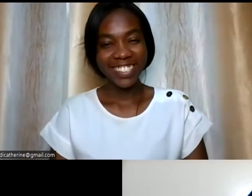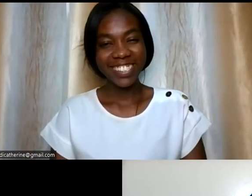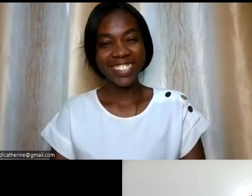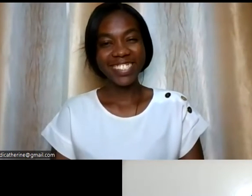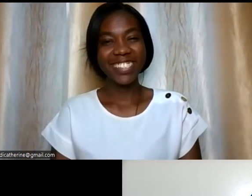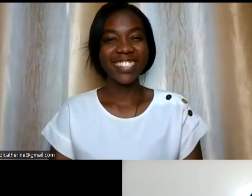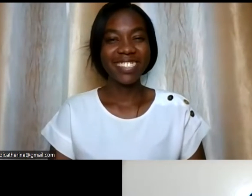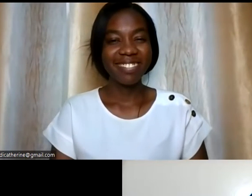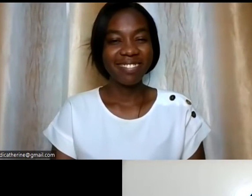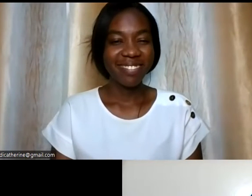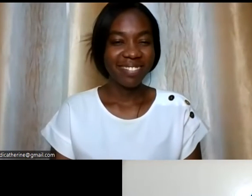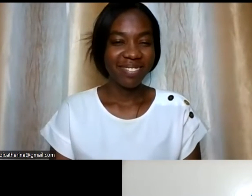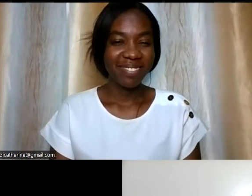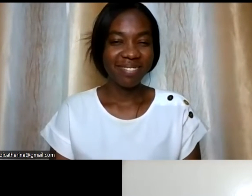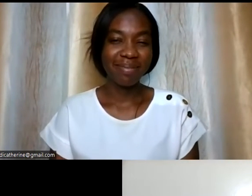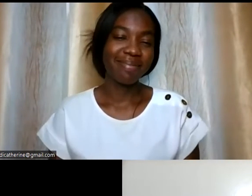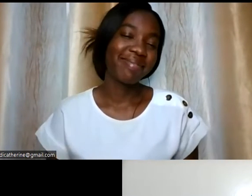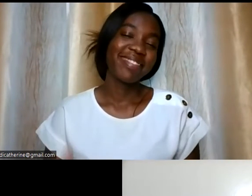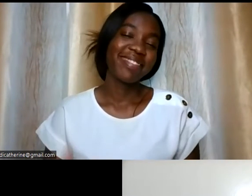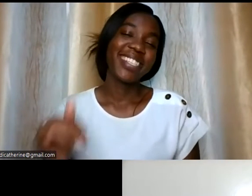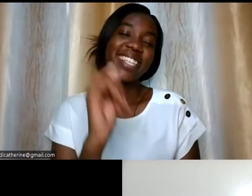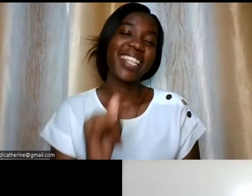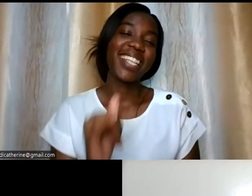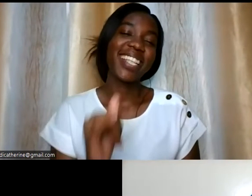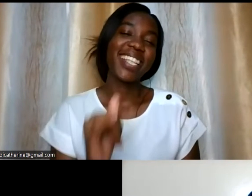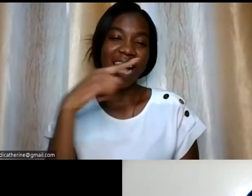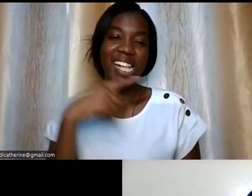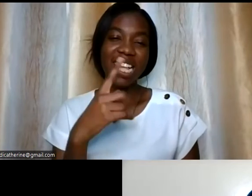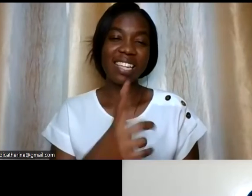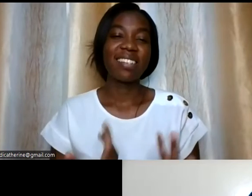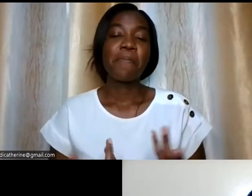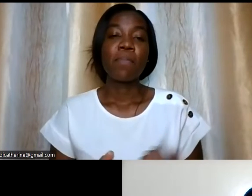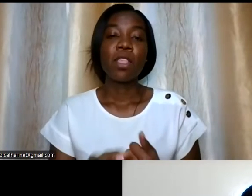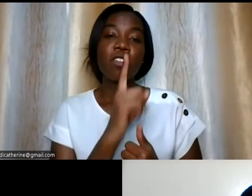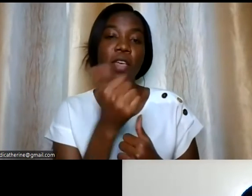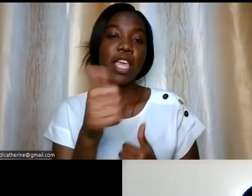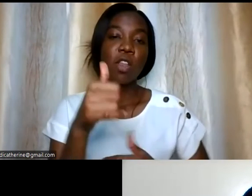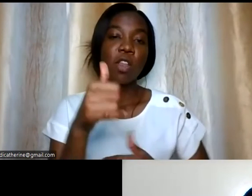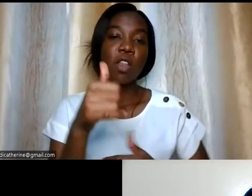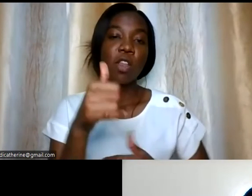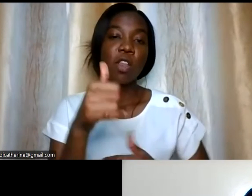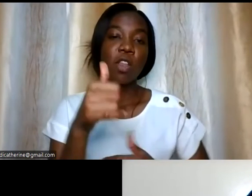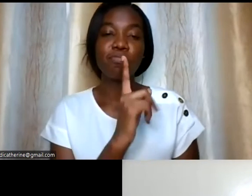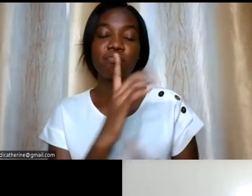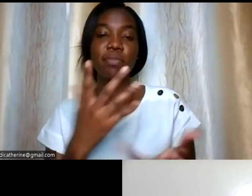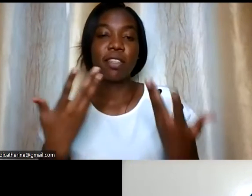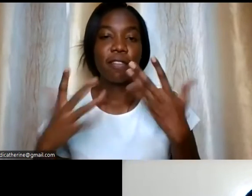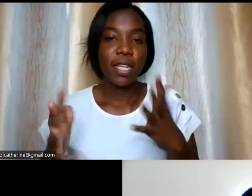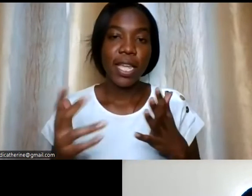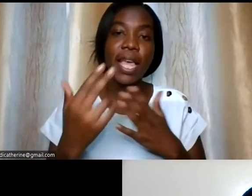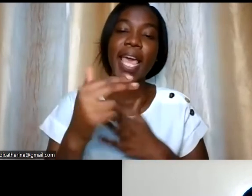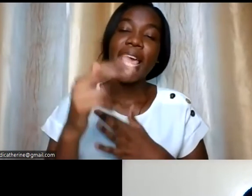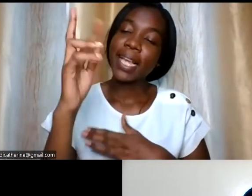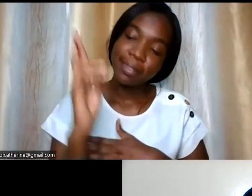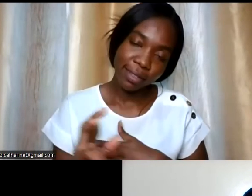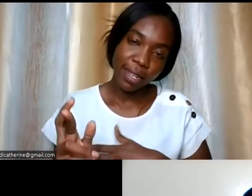That is quite a bone to chew. Anyway, as you mentioned, the HR is